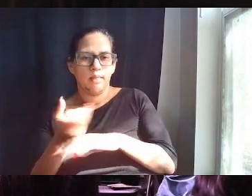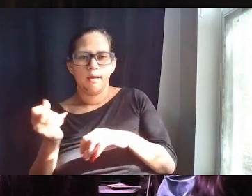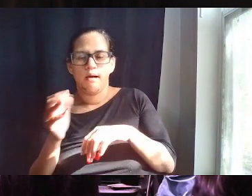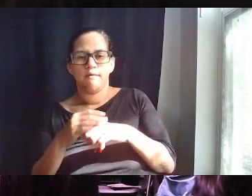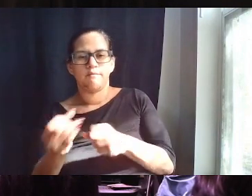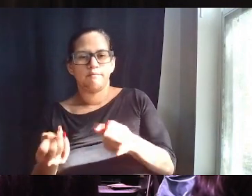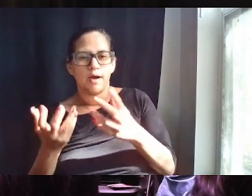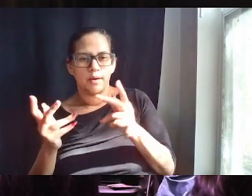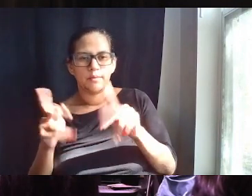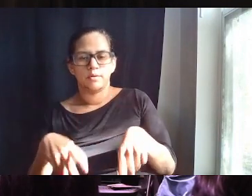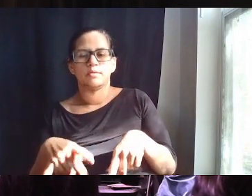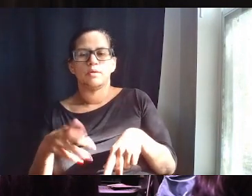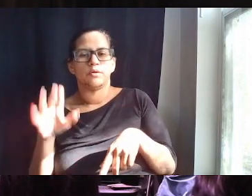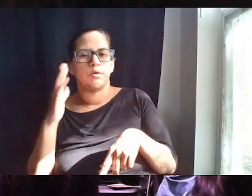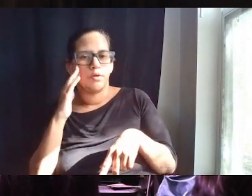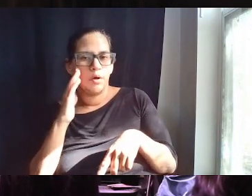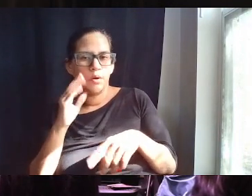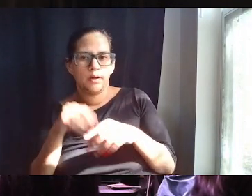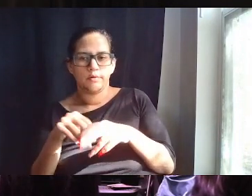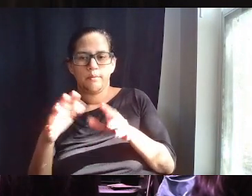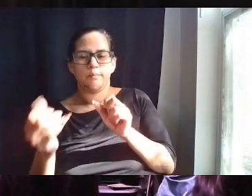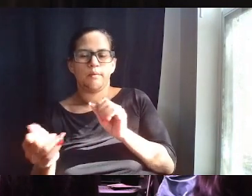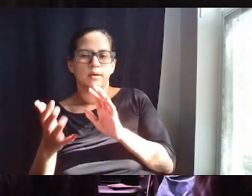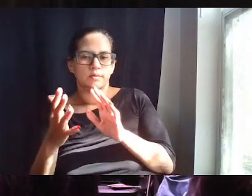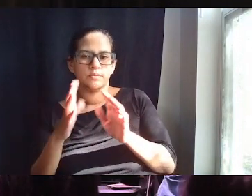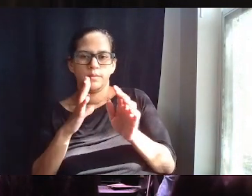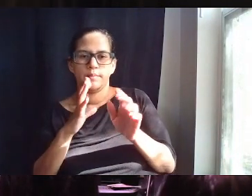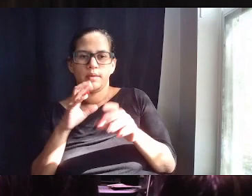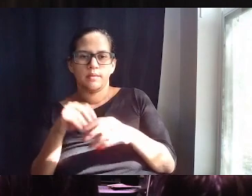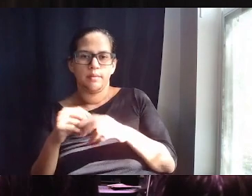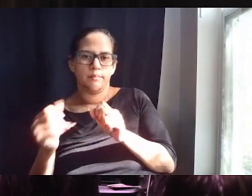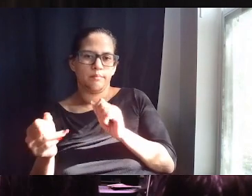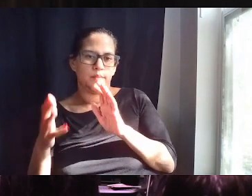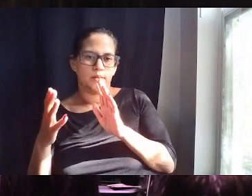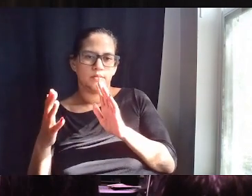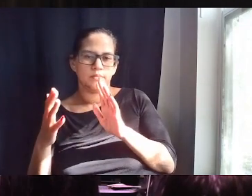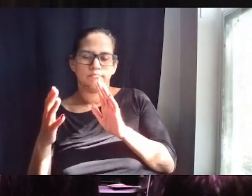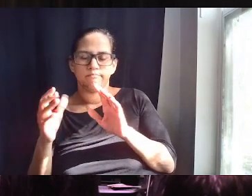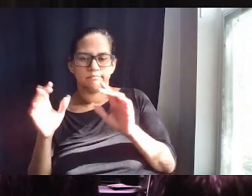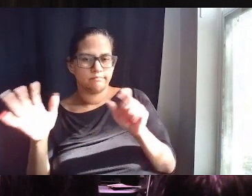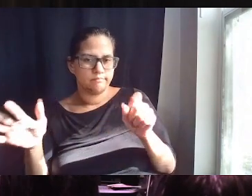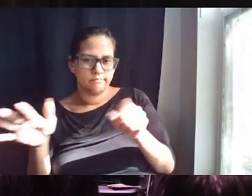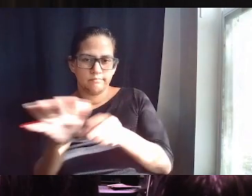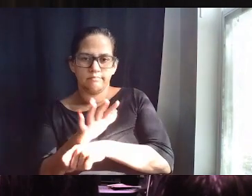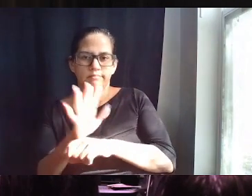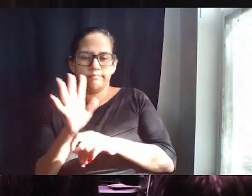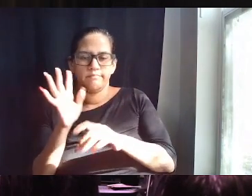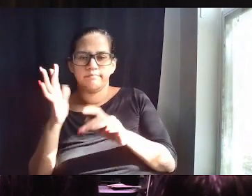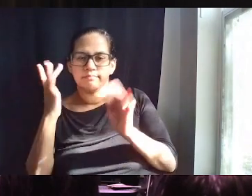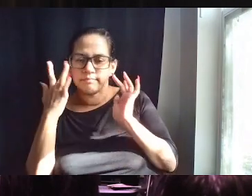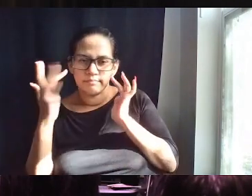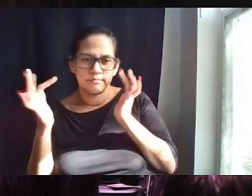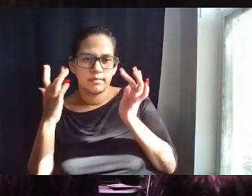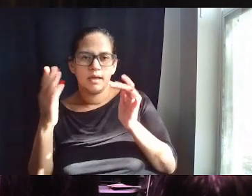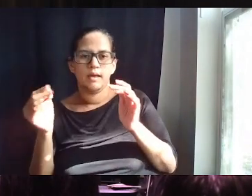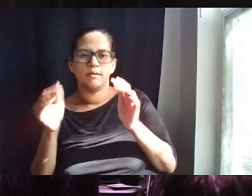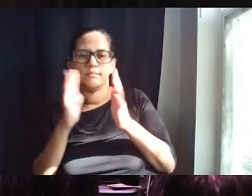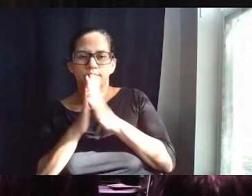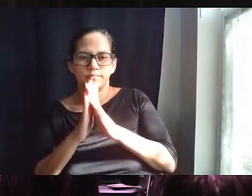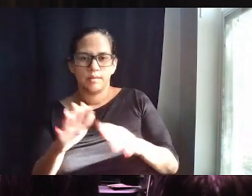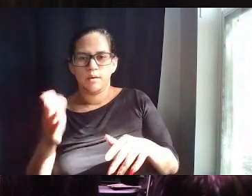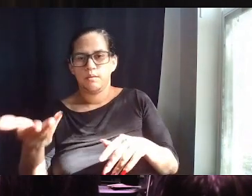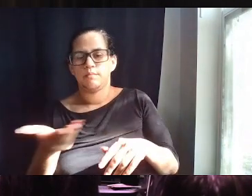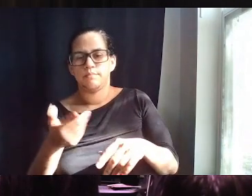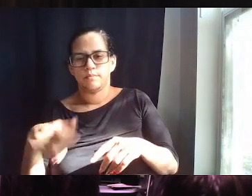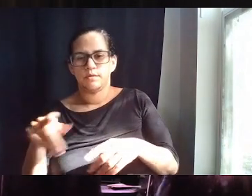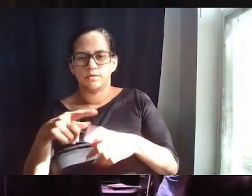that to be in her presence is to be in the presence of just complete divinity and serenity. So please join me in welcoming into the circle Boston's